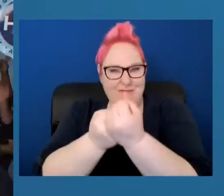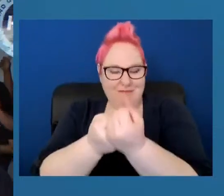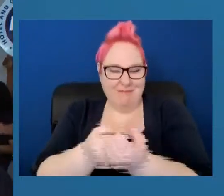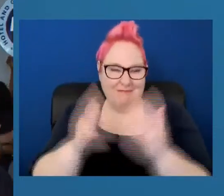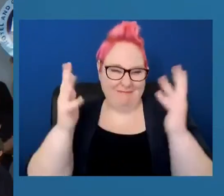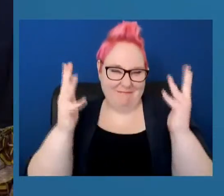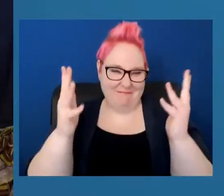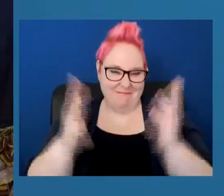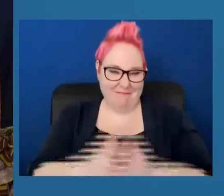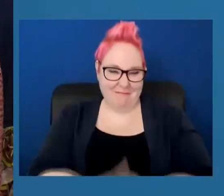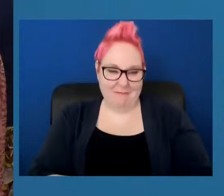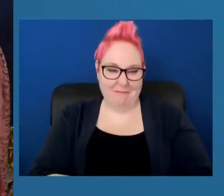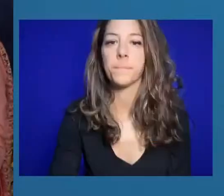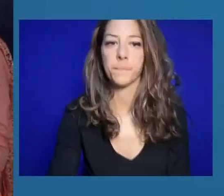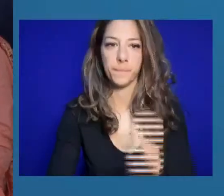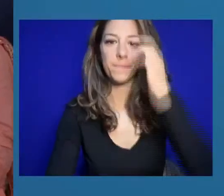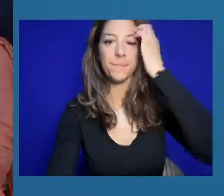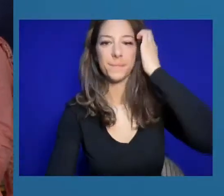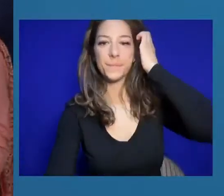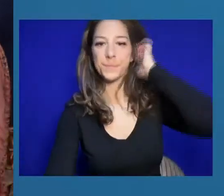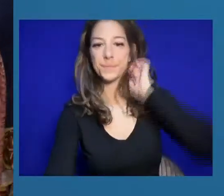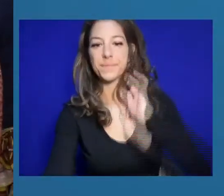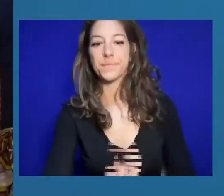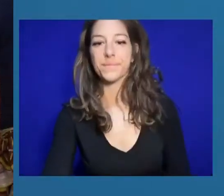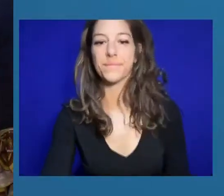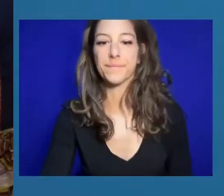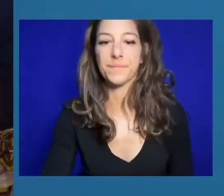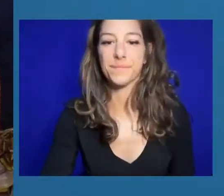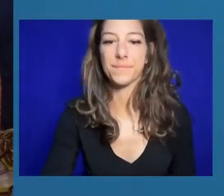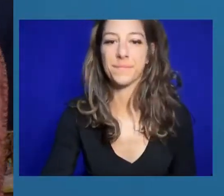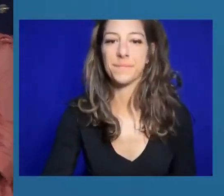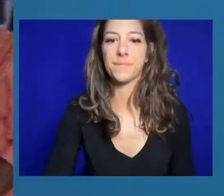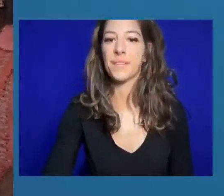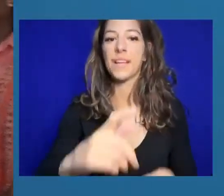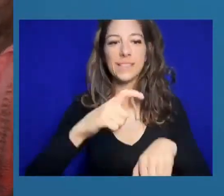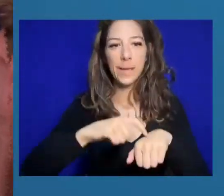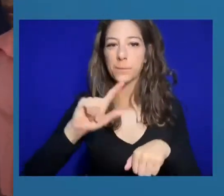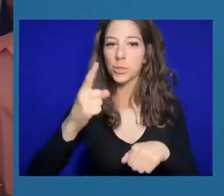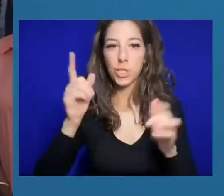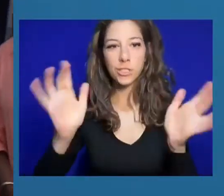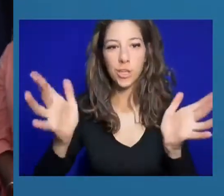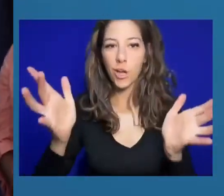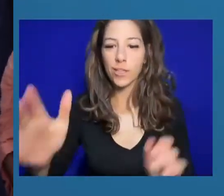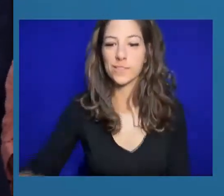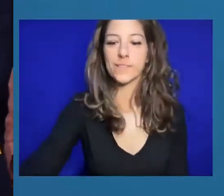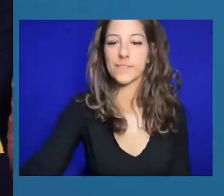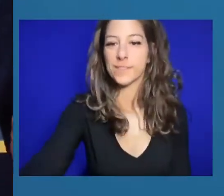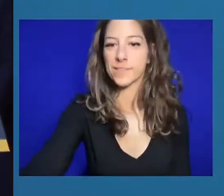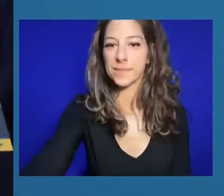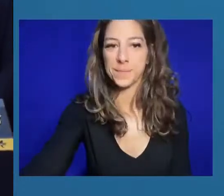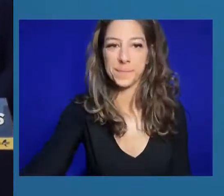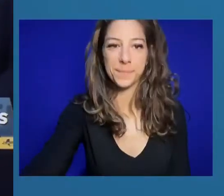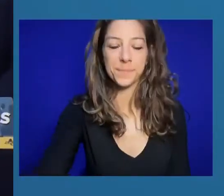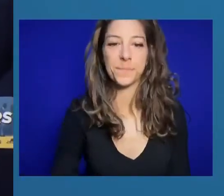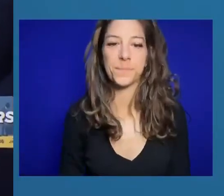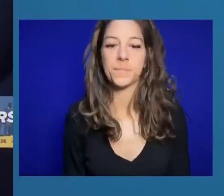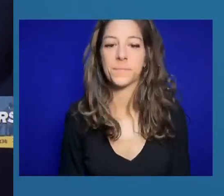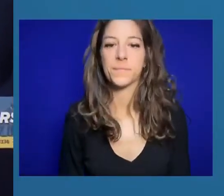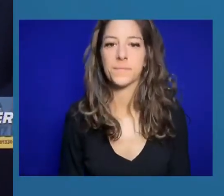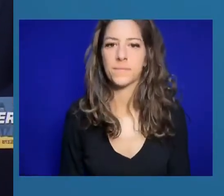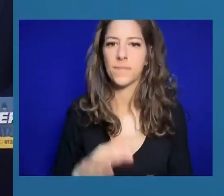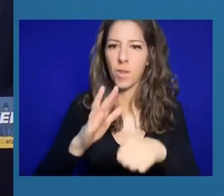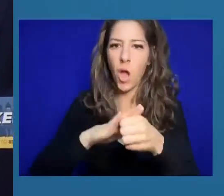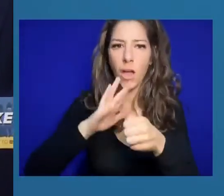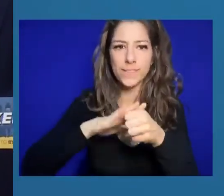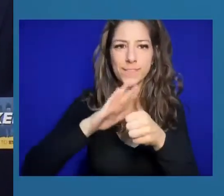All right. It's time to just talk. Is this on? Is this on? Yep.